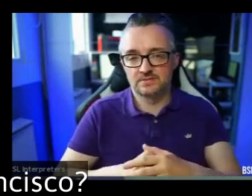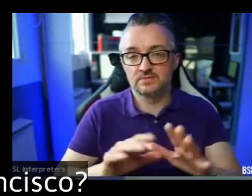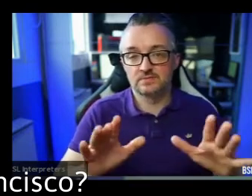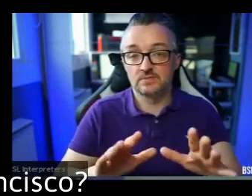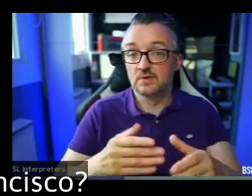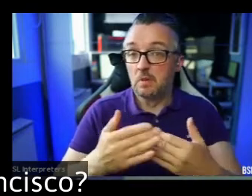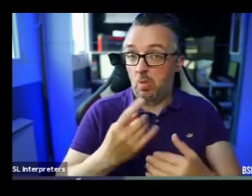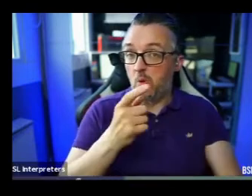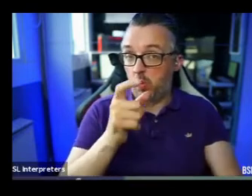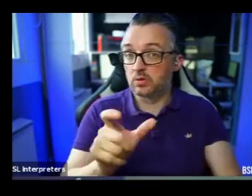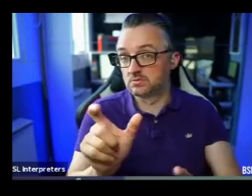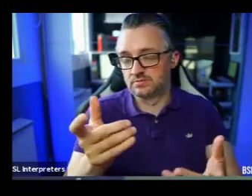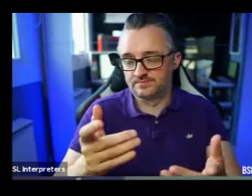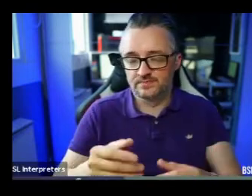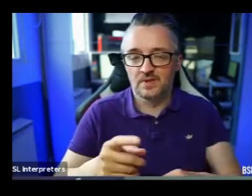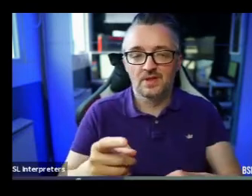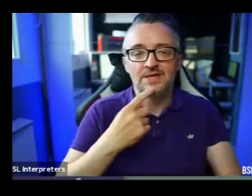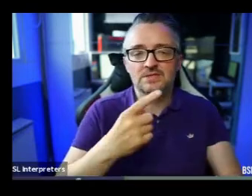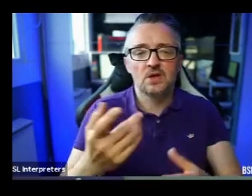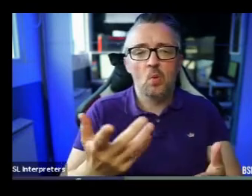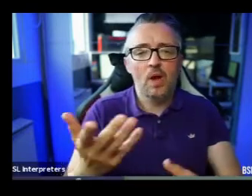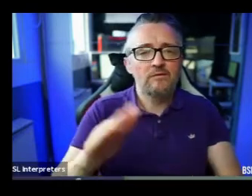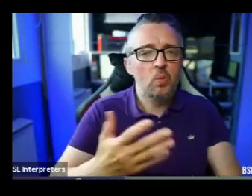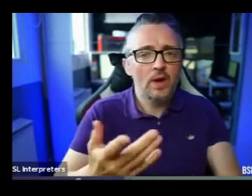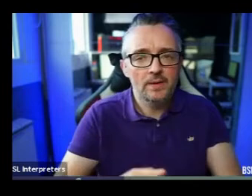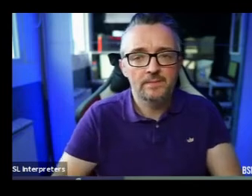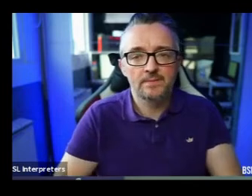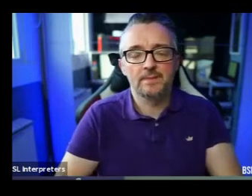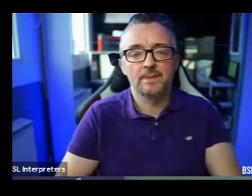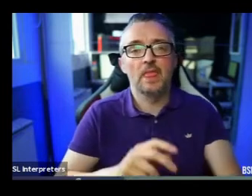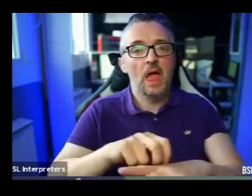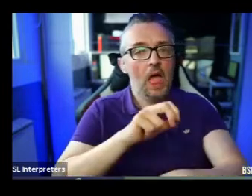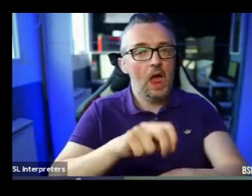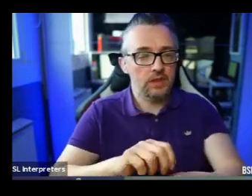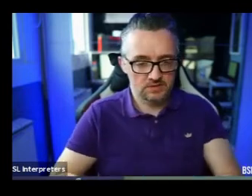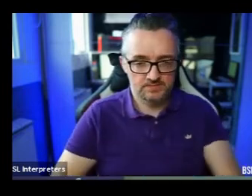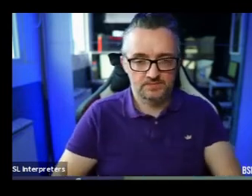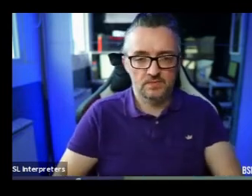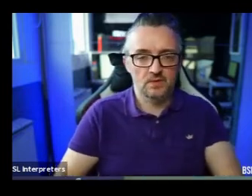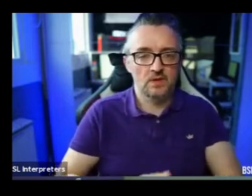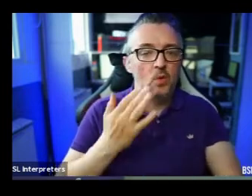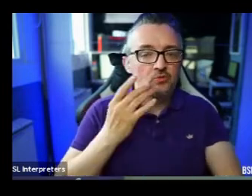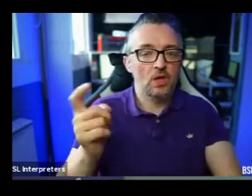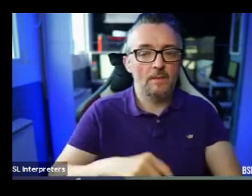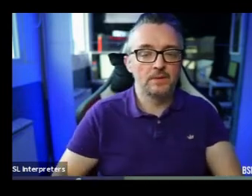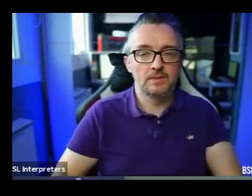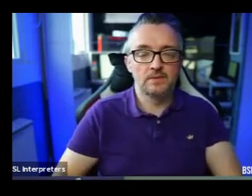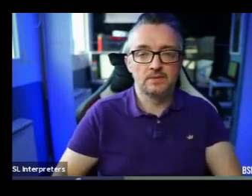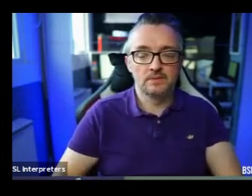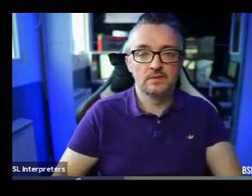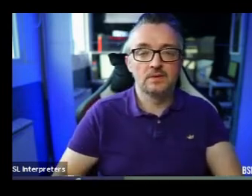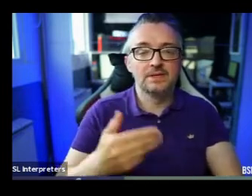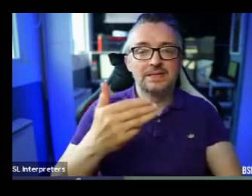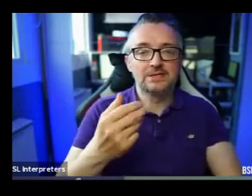lady said, years and years. So that's more than one word to begin with. And then she said, where did you come from? Ireland. When did